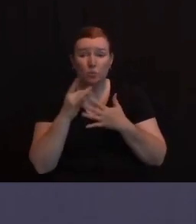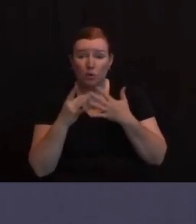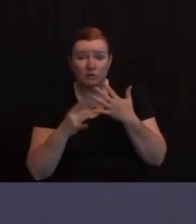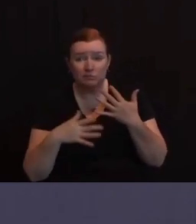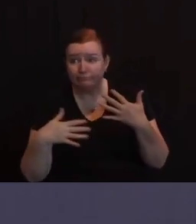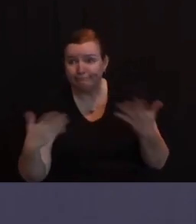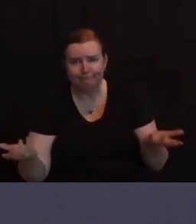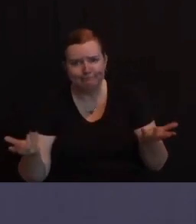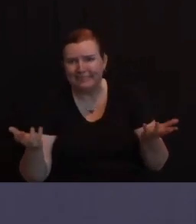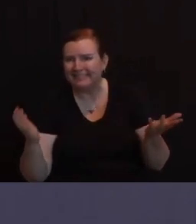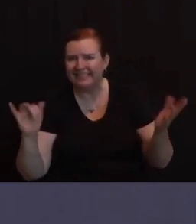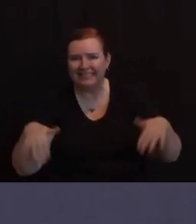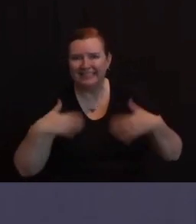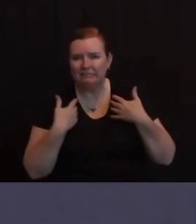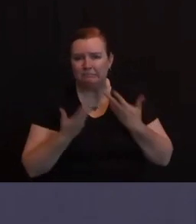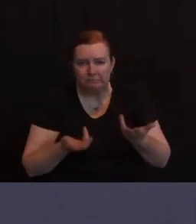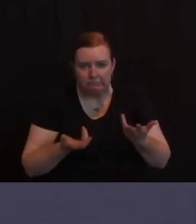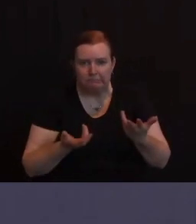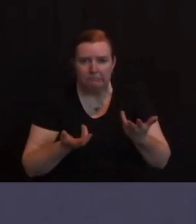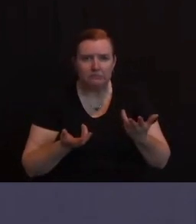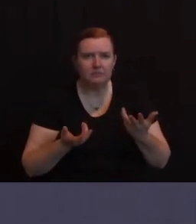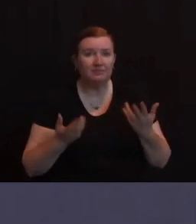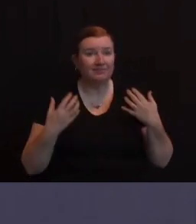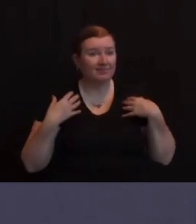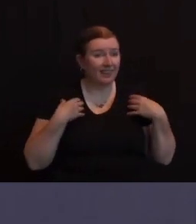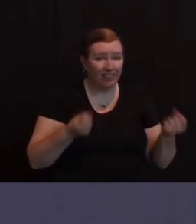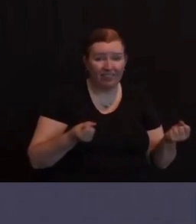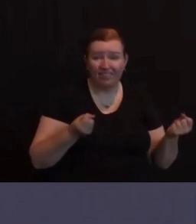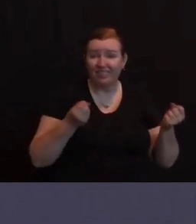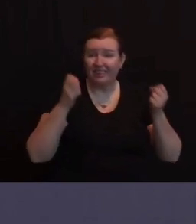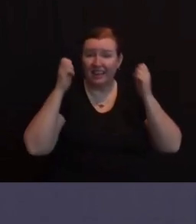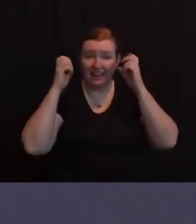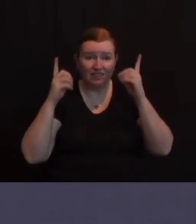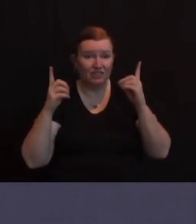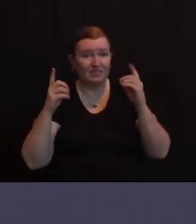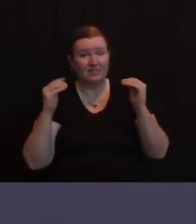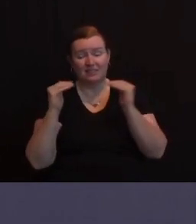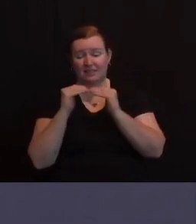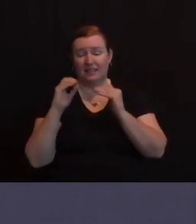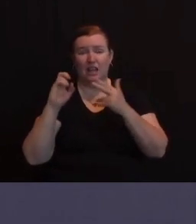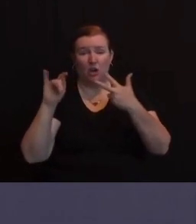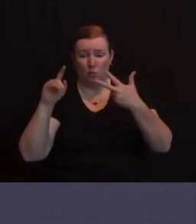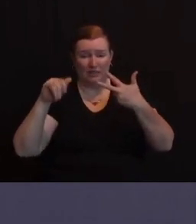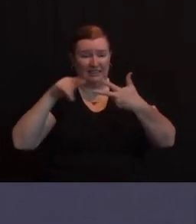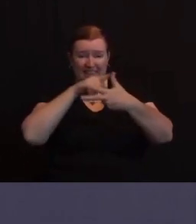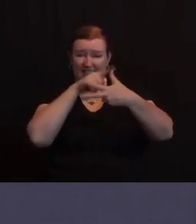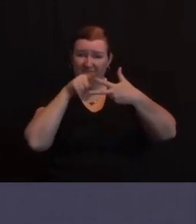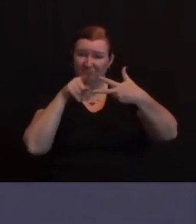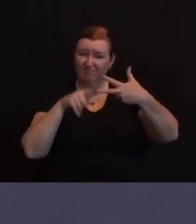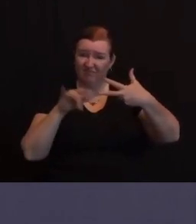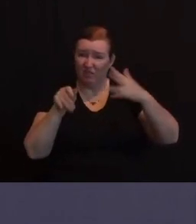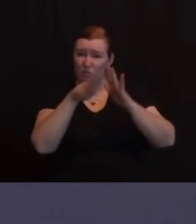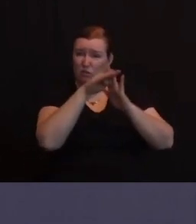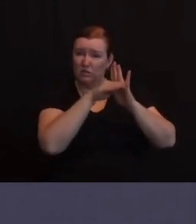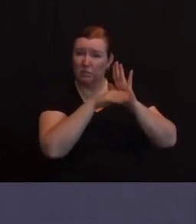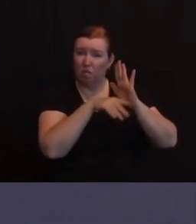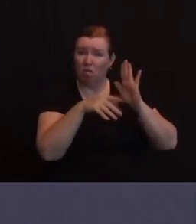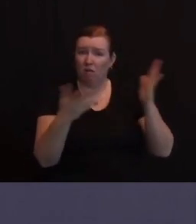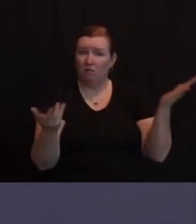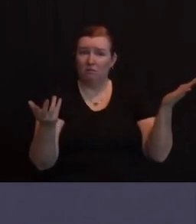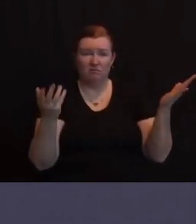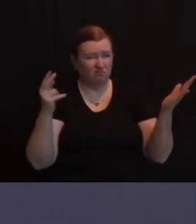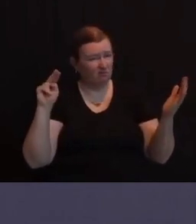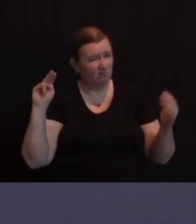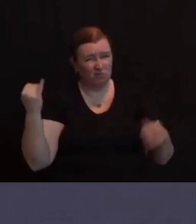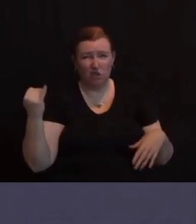keep in mind. It's health, it's education, it's equity. And we have many places up and down this state, too many